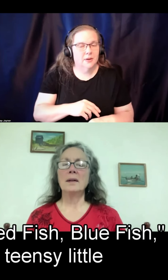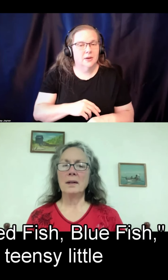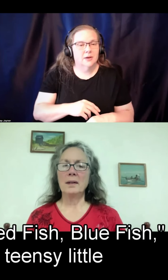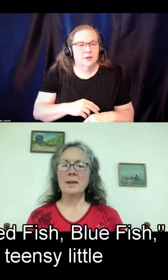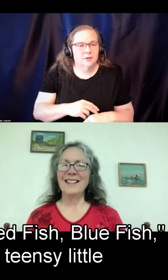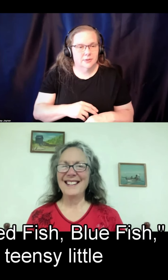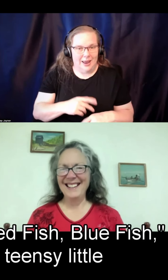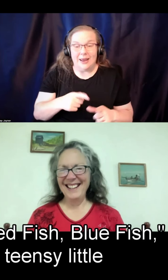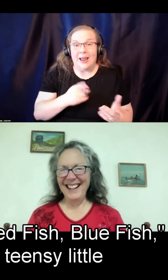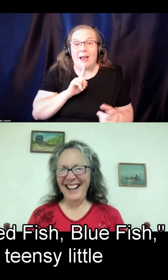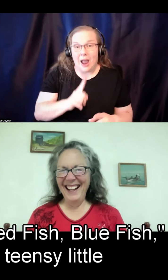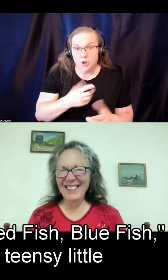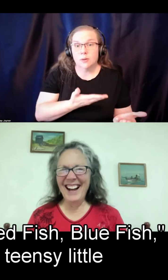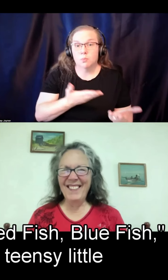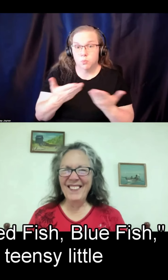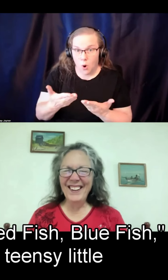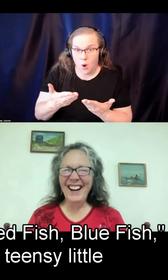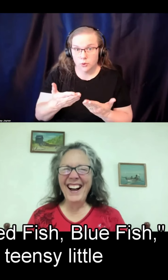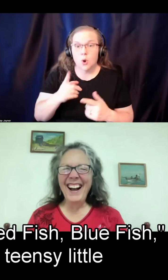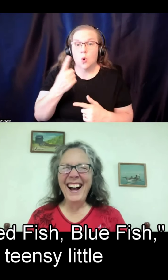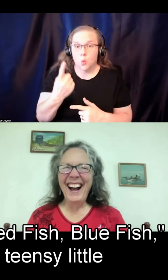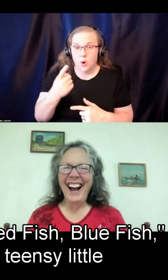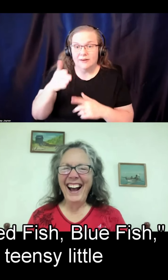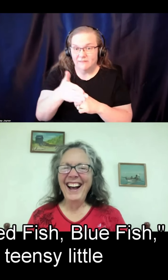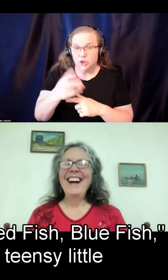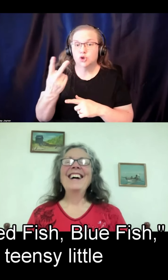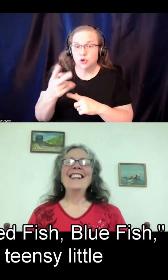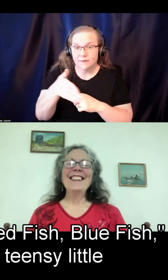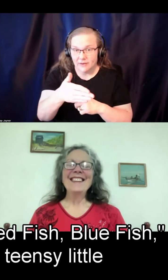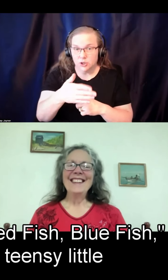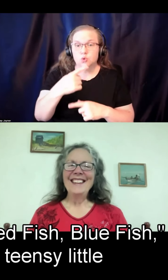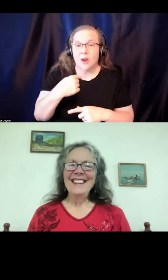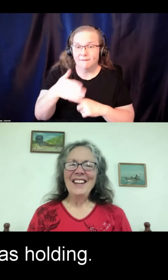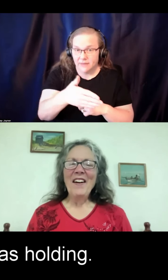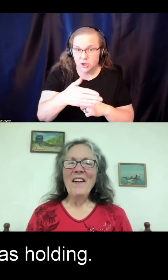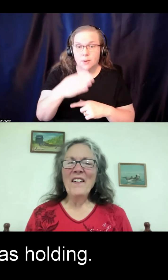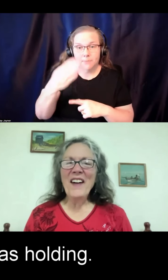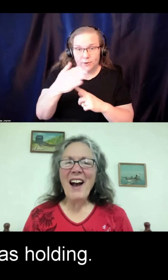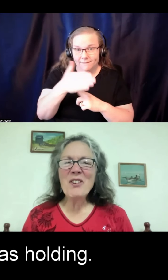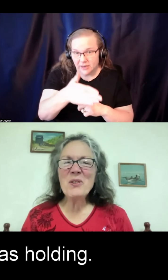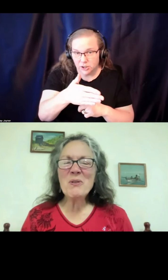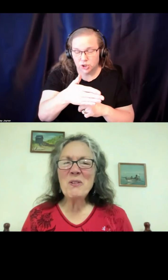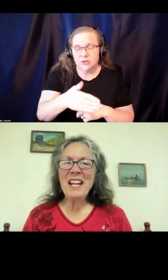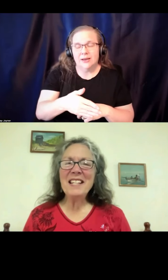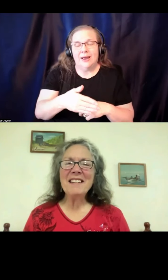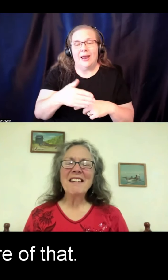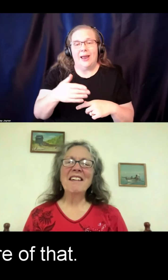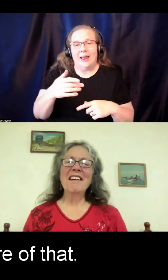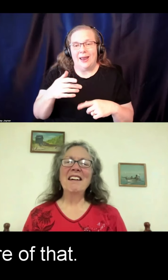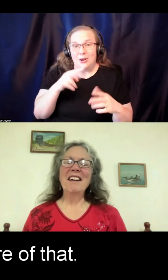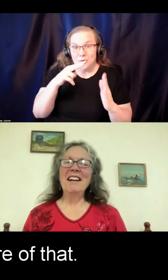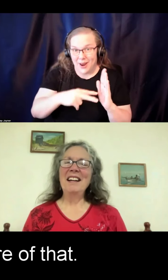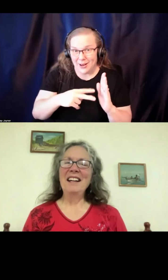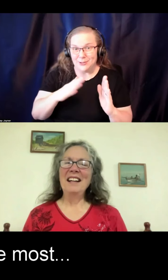fish, two fish, red fish, blue fish, Oh. and read it to his teensy little brother who I was holding.